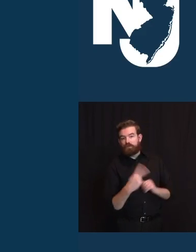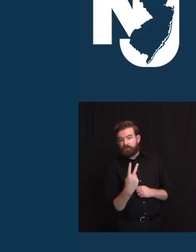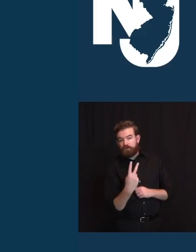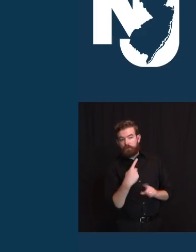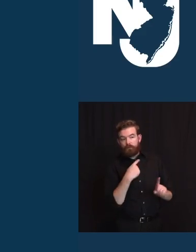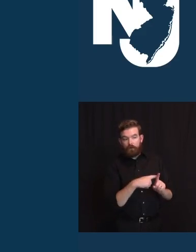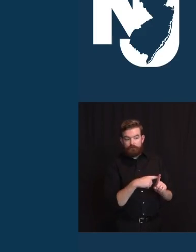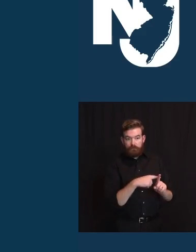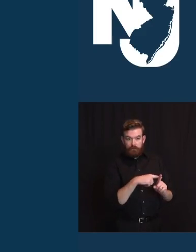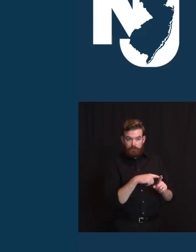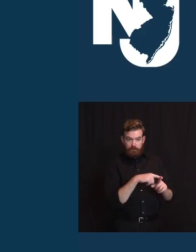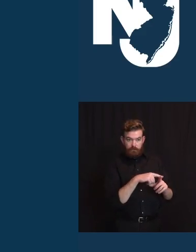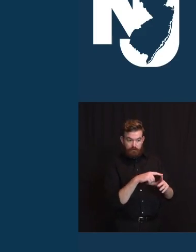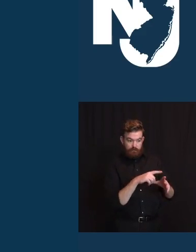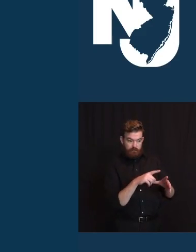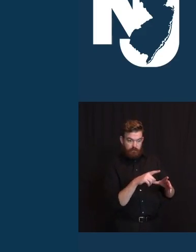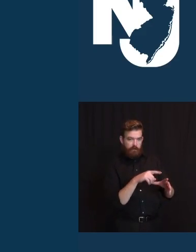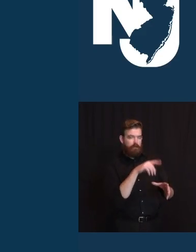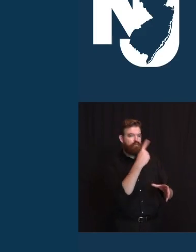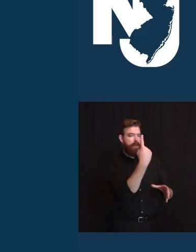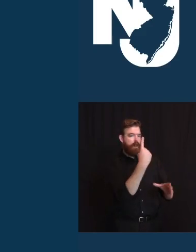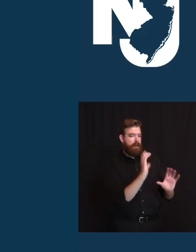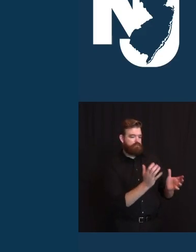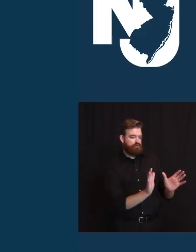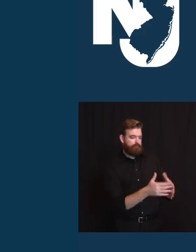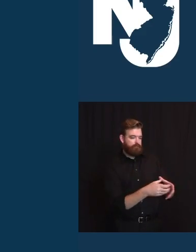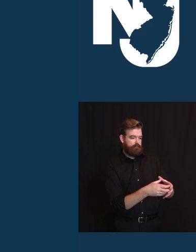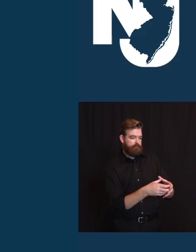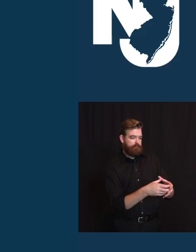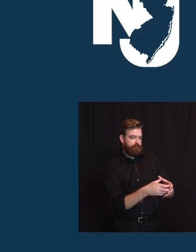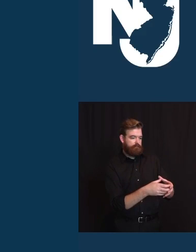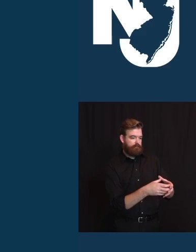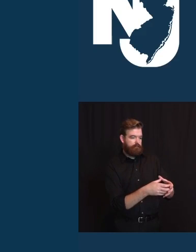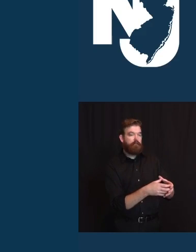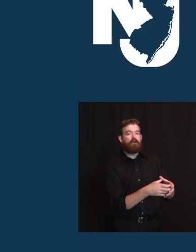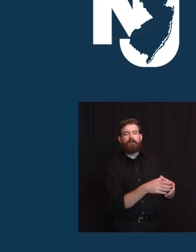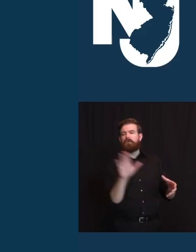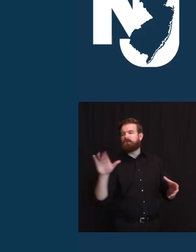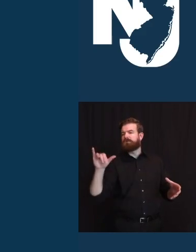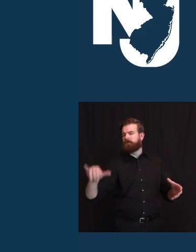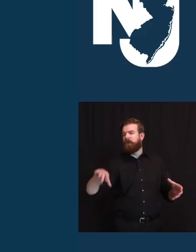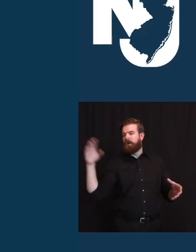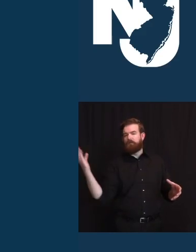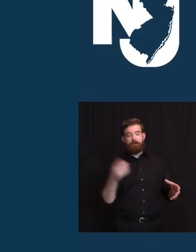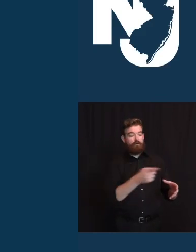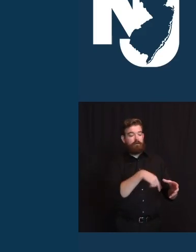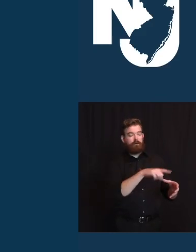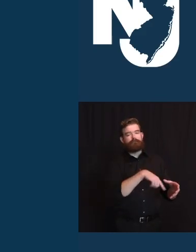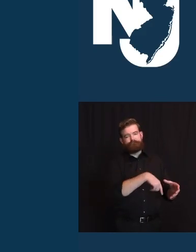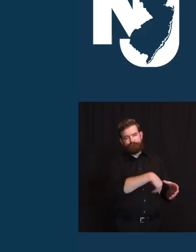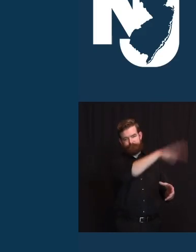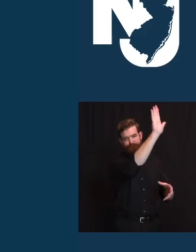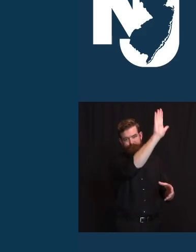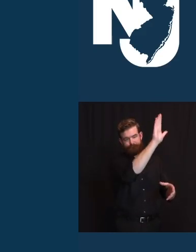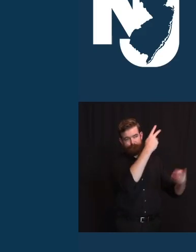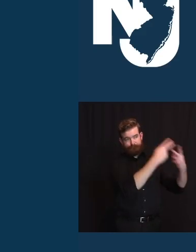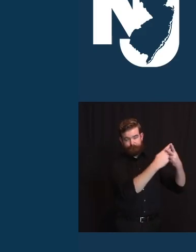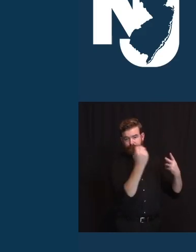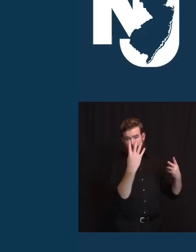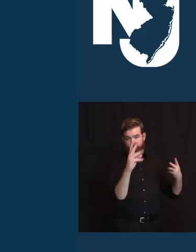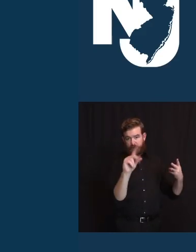remain open. Any students or staff or close contacts of that case are excluded from the school for 14 days. The local